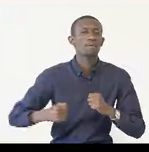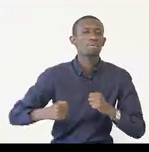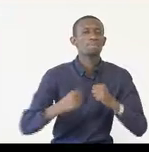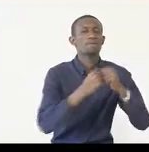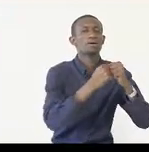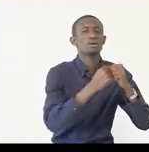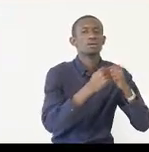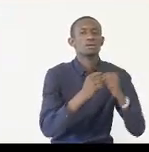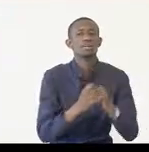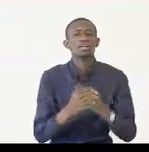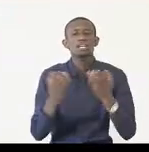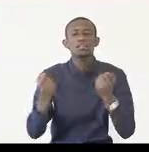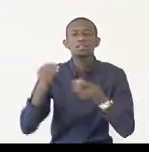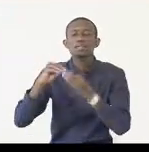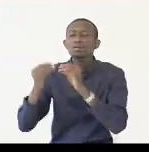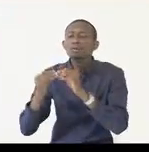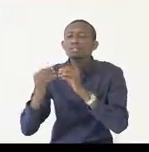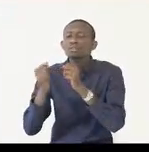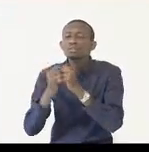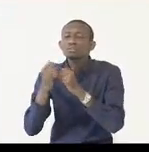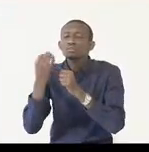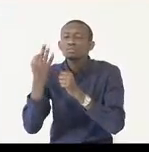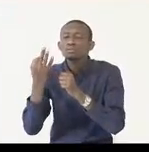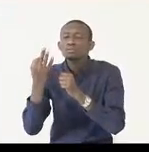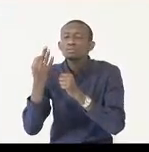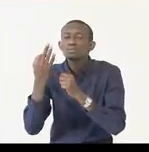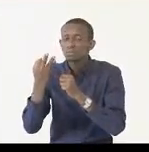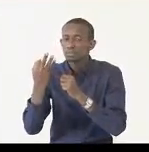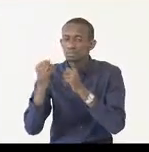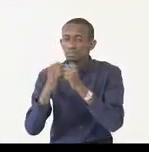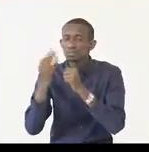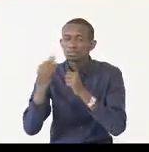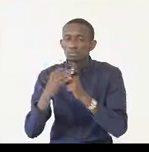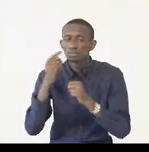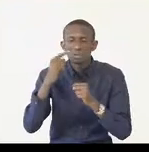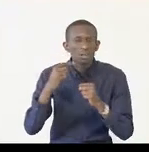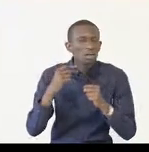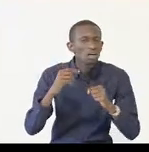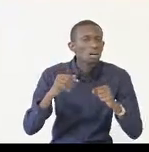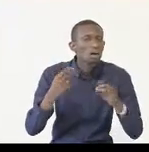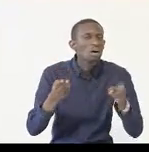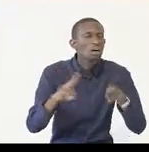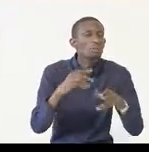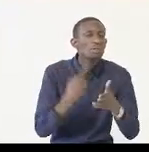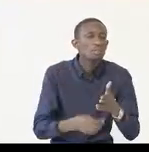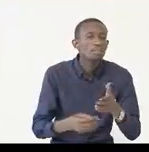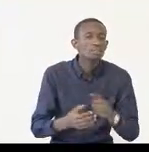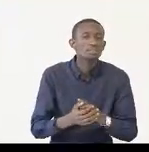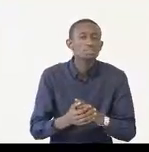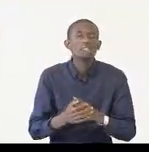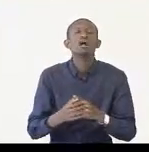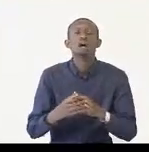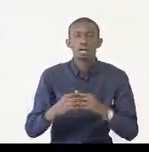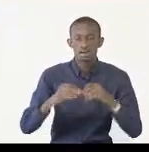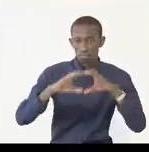there, number 13. And then here's what is going out to occur. Then the ball, there it takes this